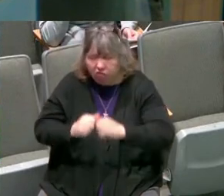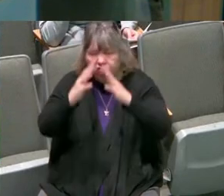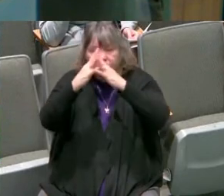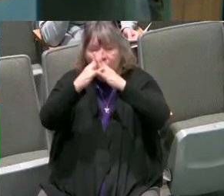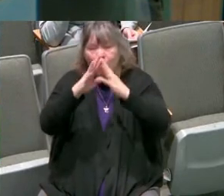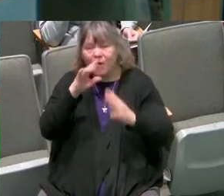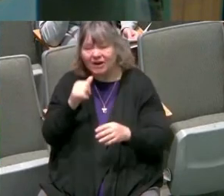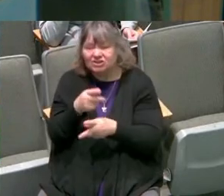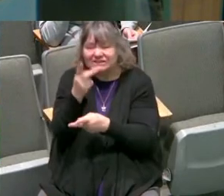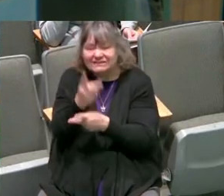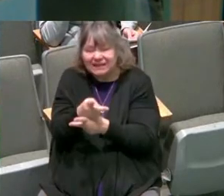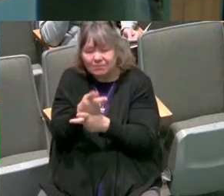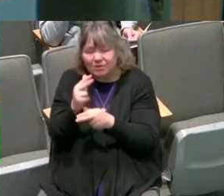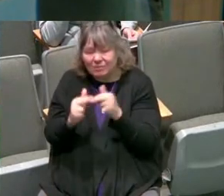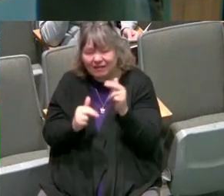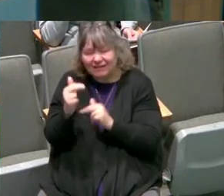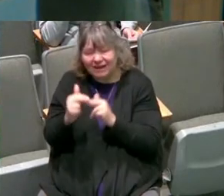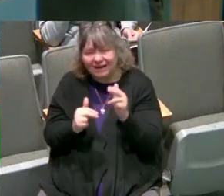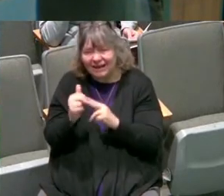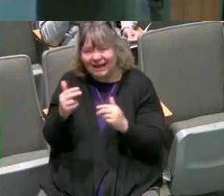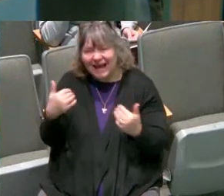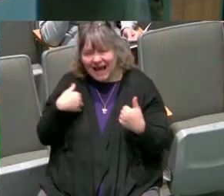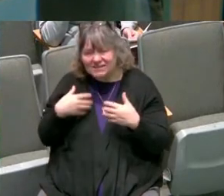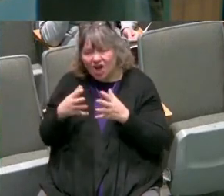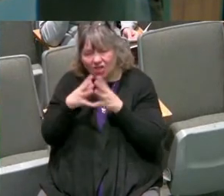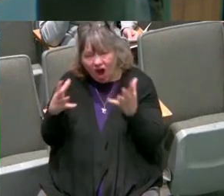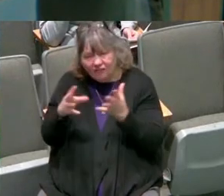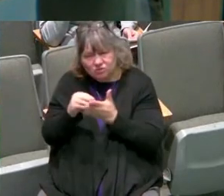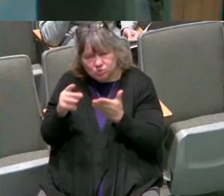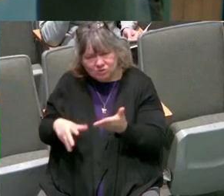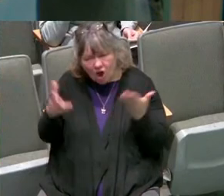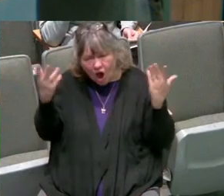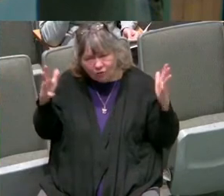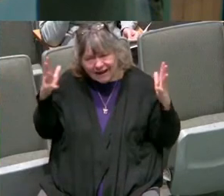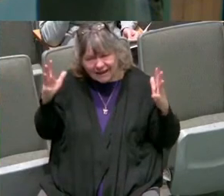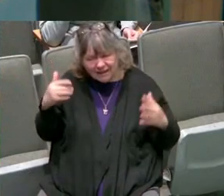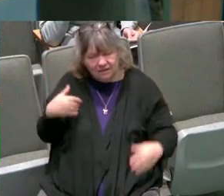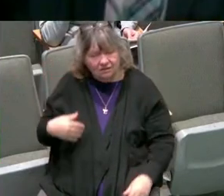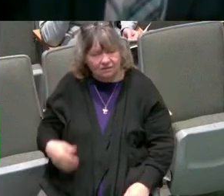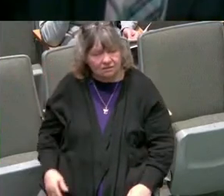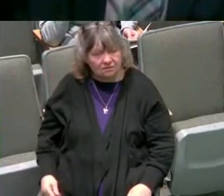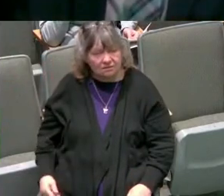keep that building it's got a lot of students in it